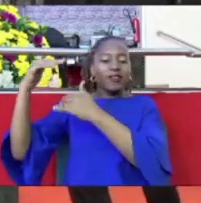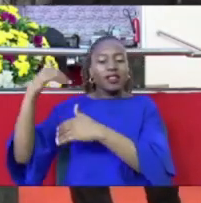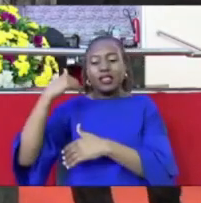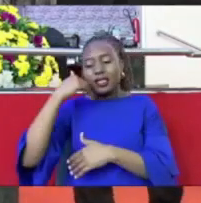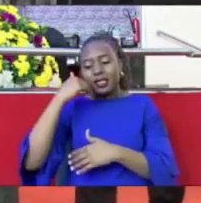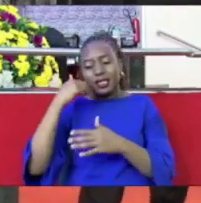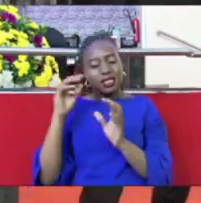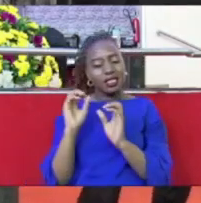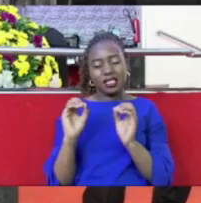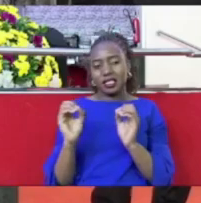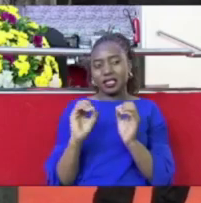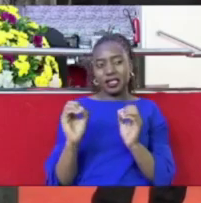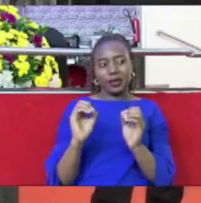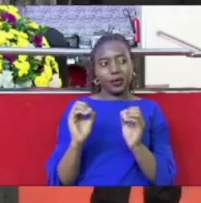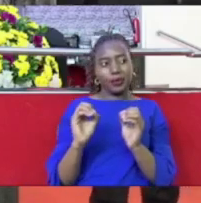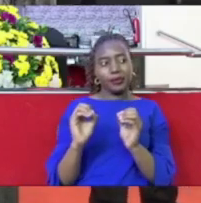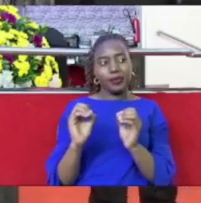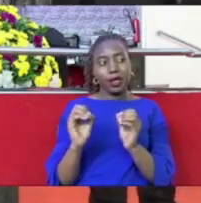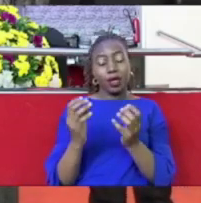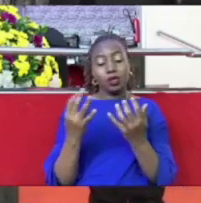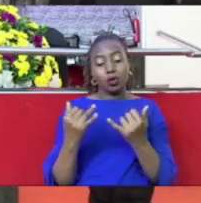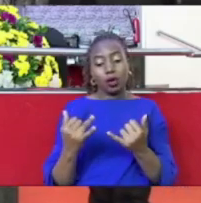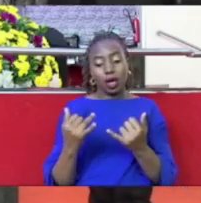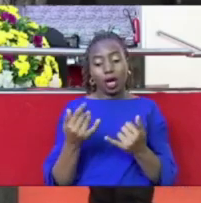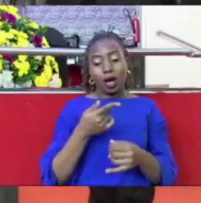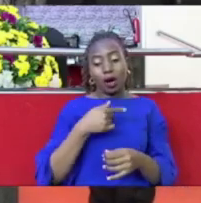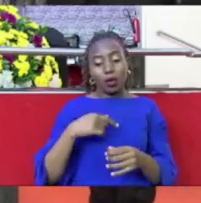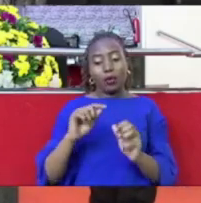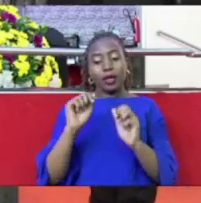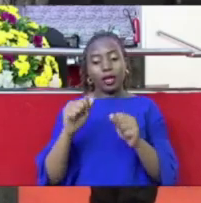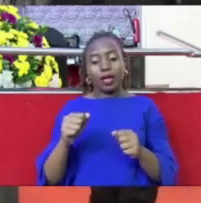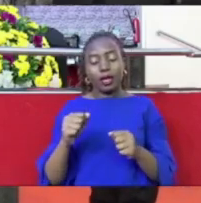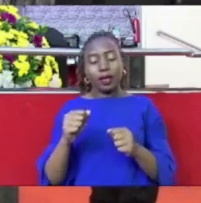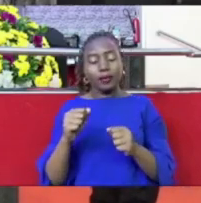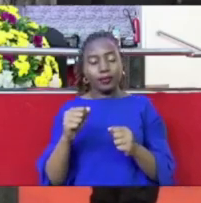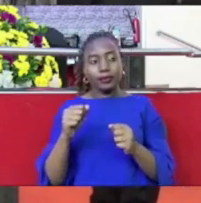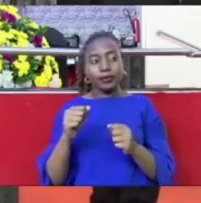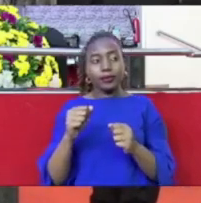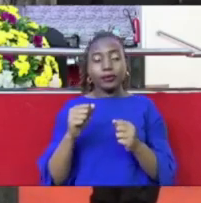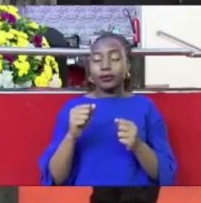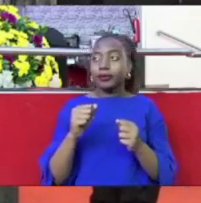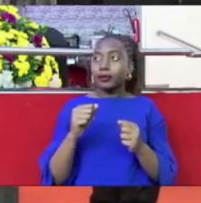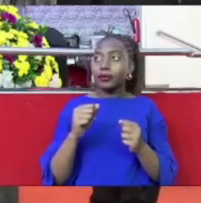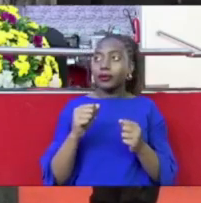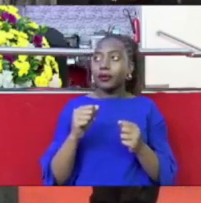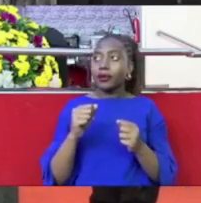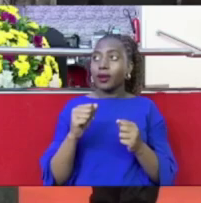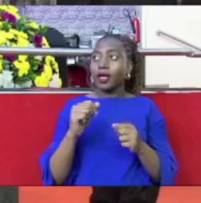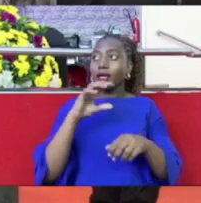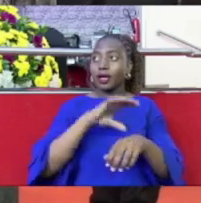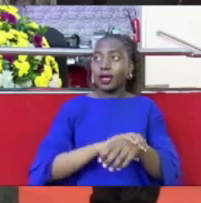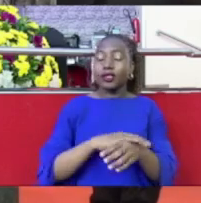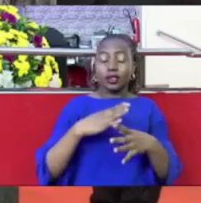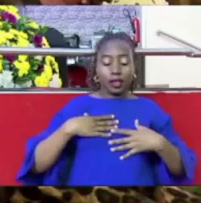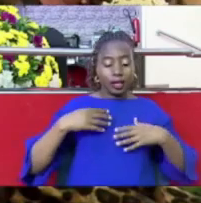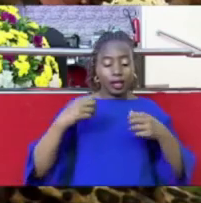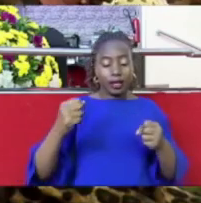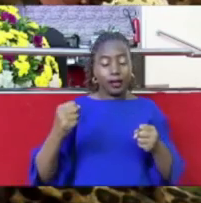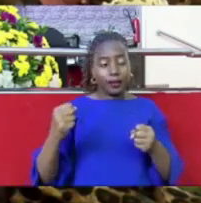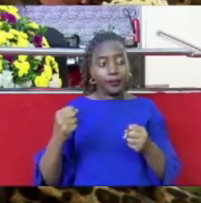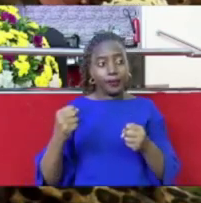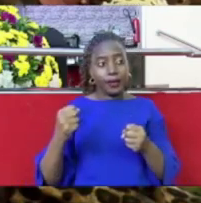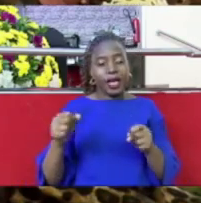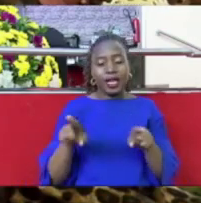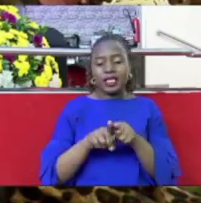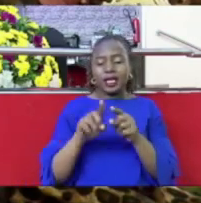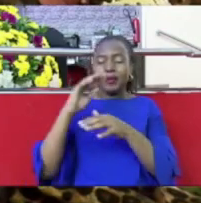binguni hakuna magonjwa, so you have the right to claim healing. Na hivyo basi una haki ya kudai. In heaven there is no poverty pale binguni hakuna maskini.